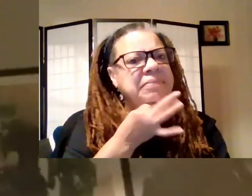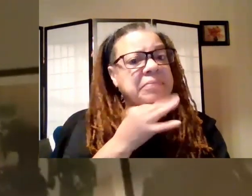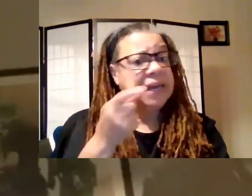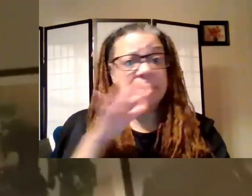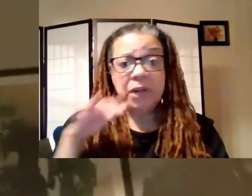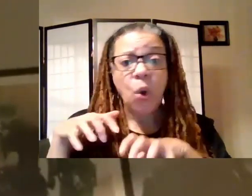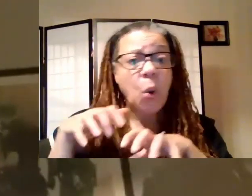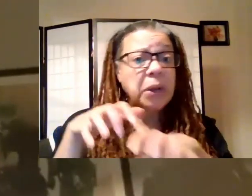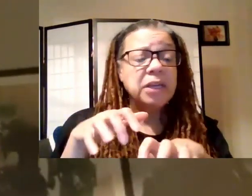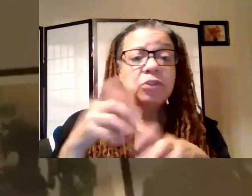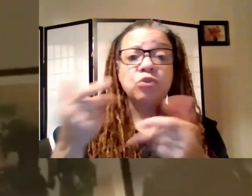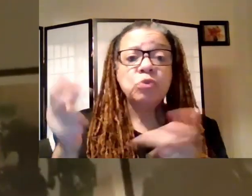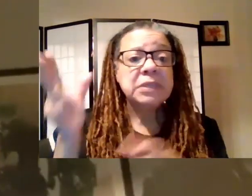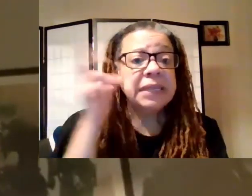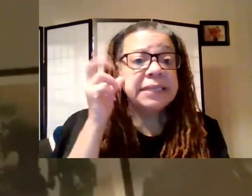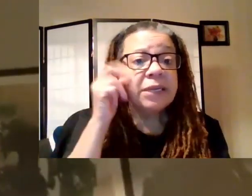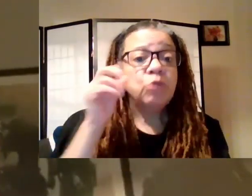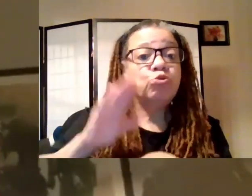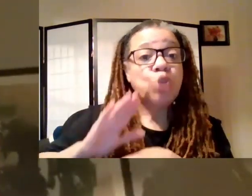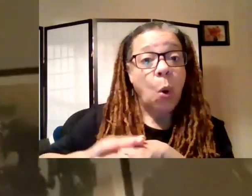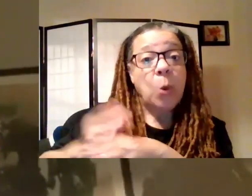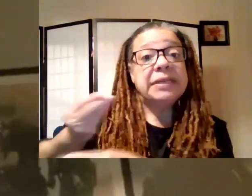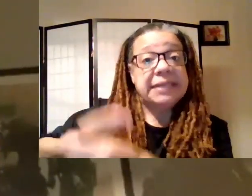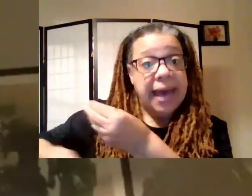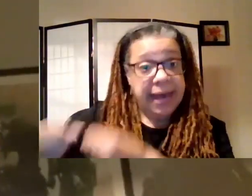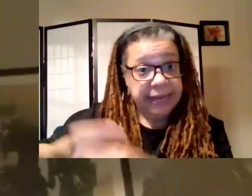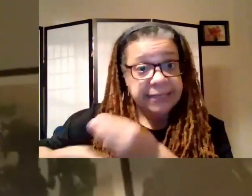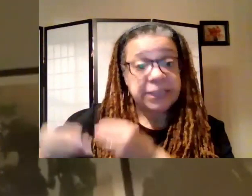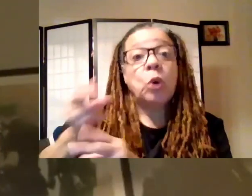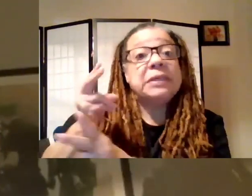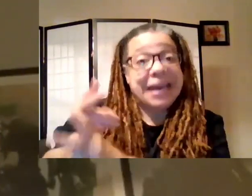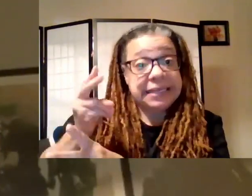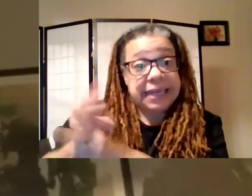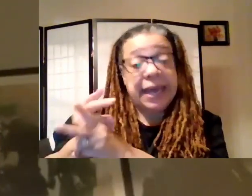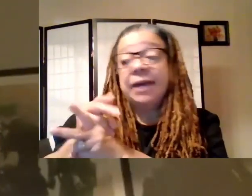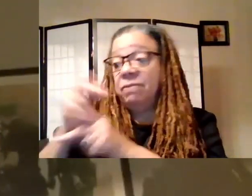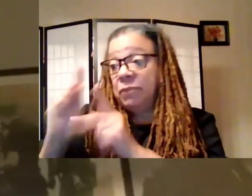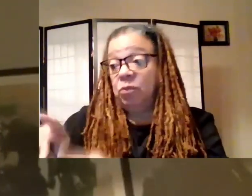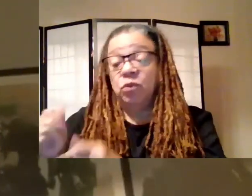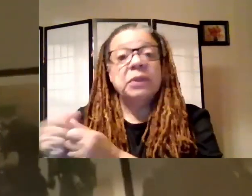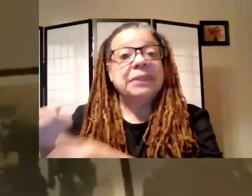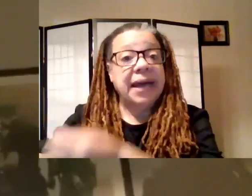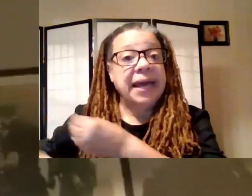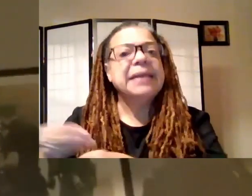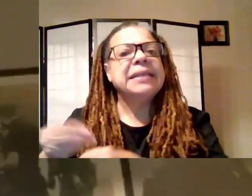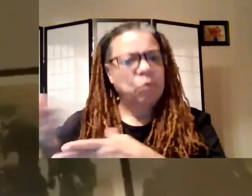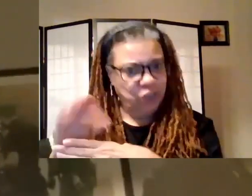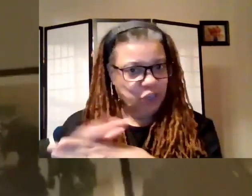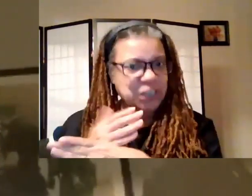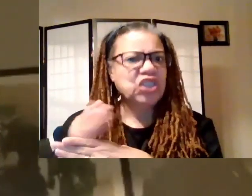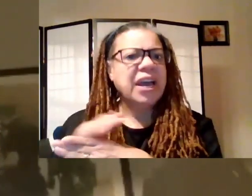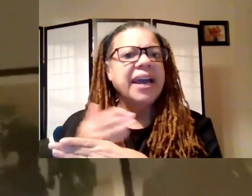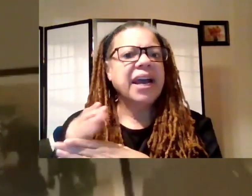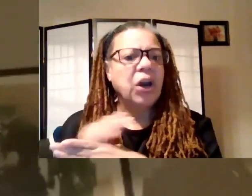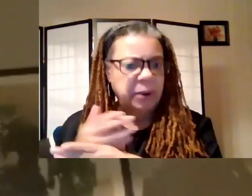who's watching is on dialysis or cares for someone who's on dialysis. I'd love for you to share so you'll know